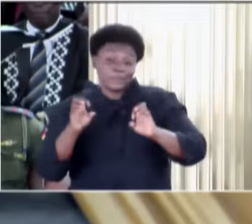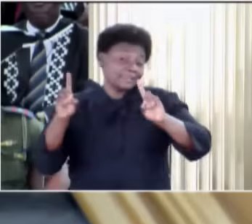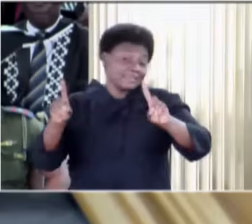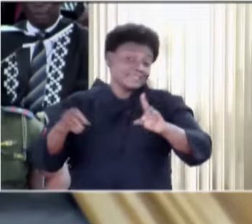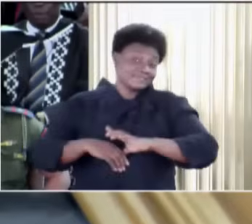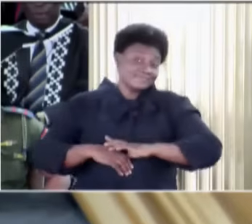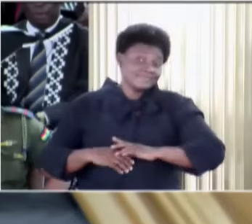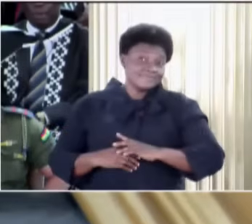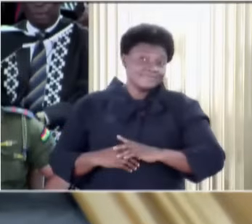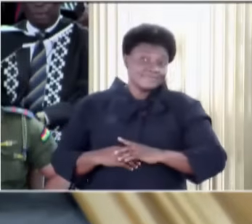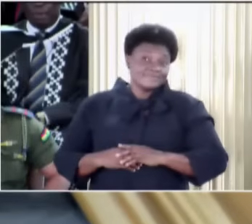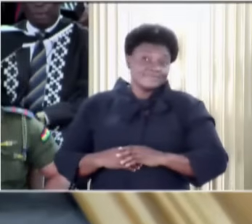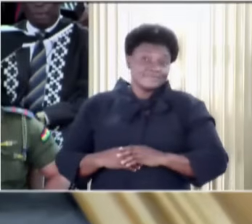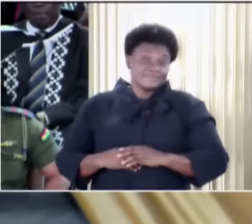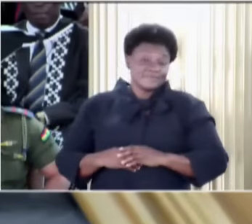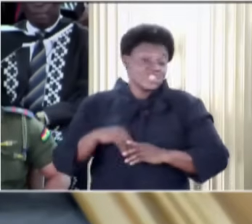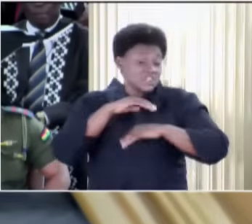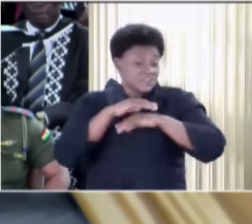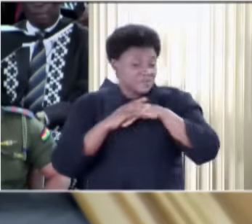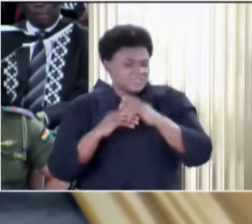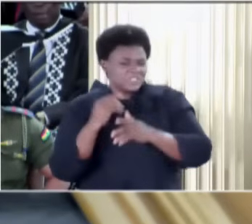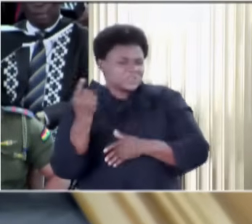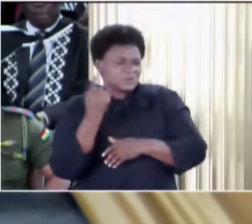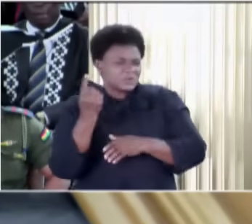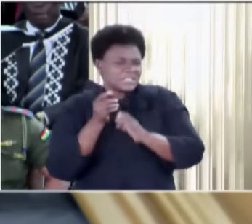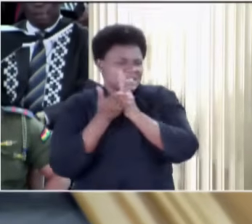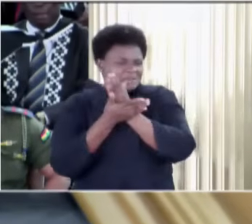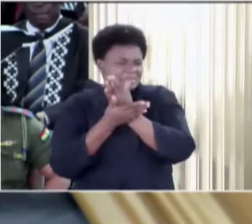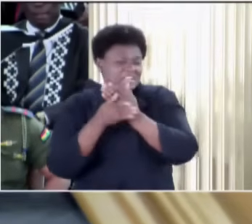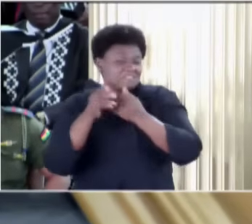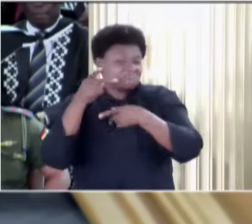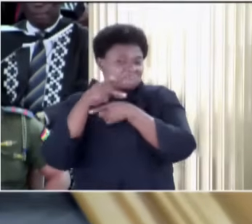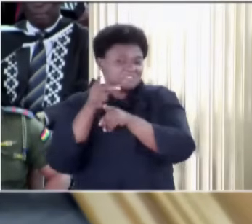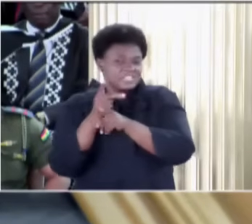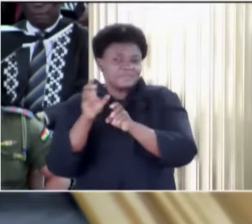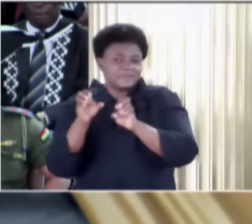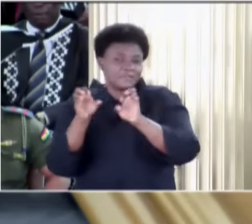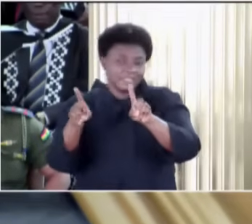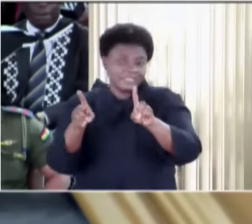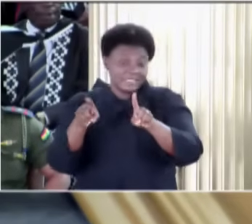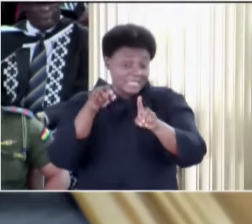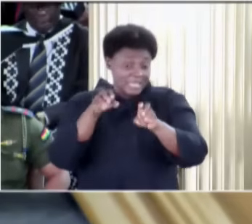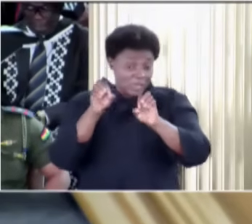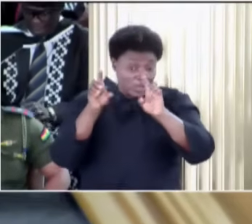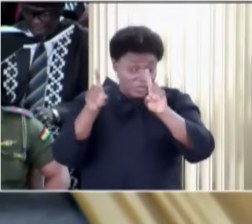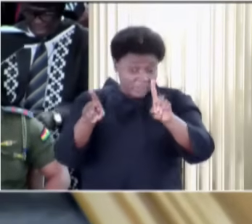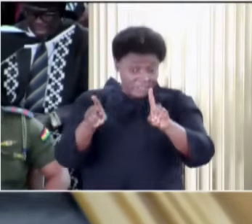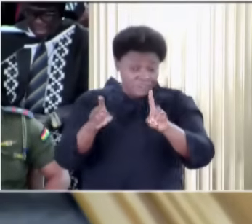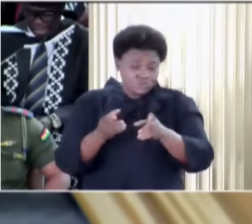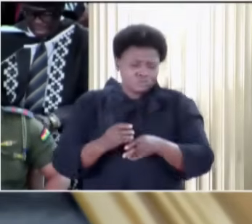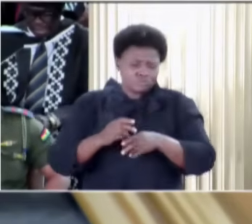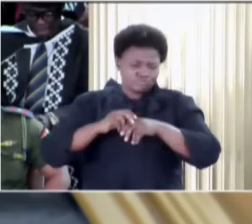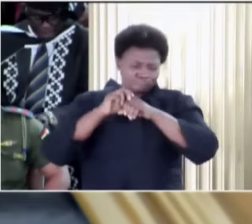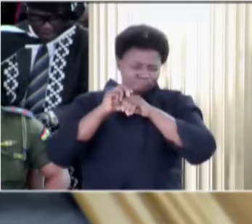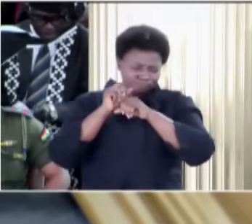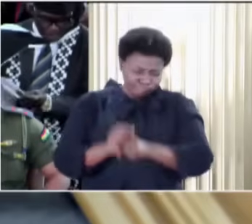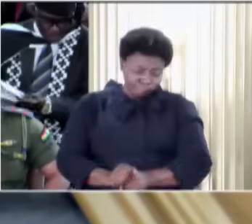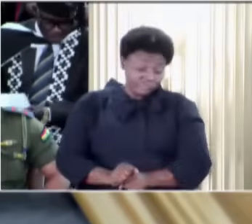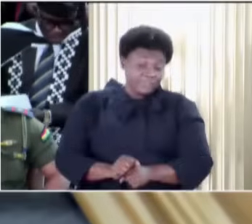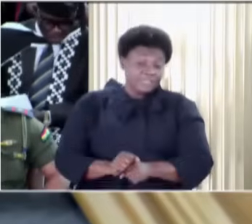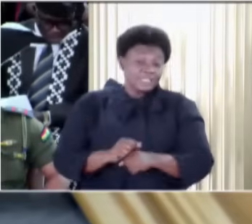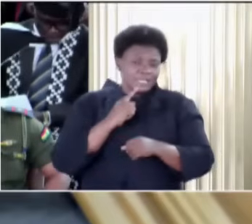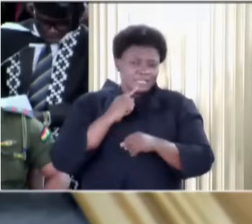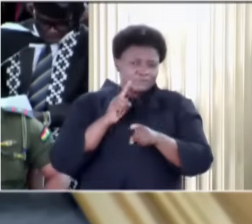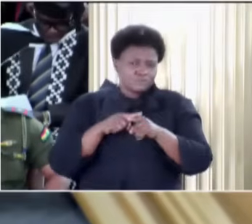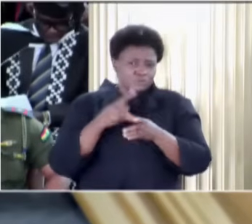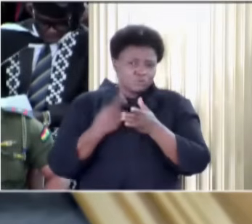understand? Good. Comfort is only a byproduct of a good education. So this education should weigh you down, and it should push you